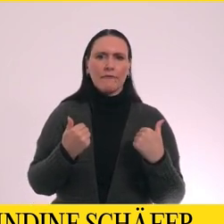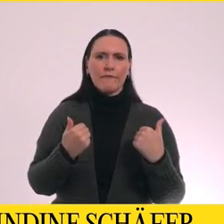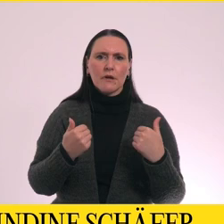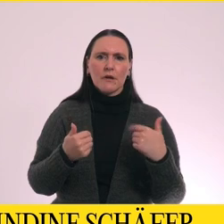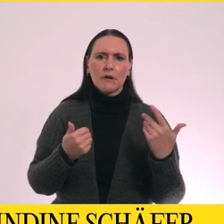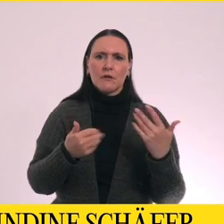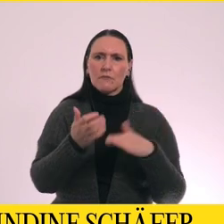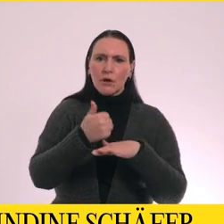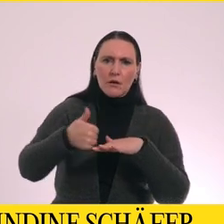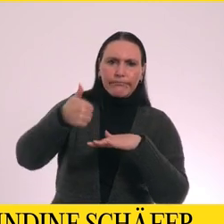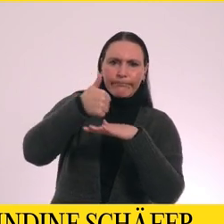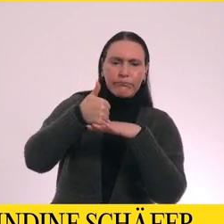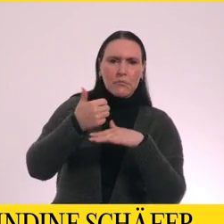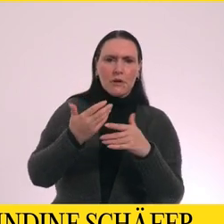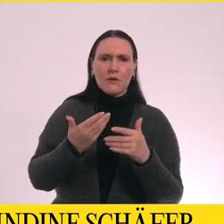in